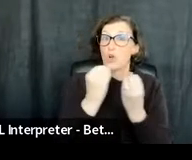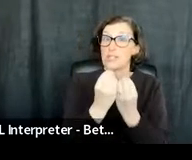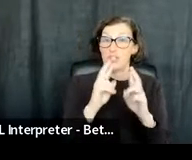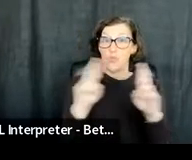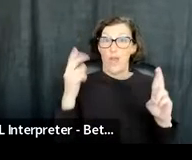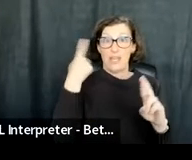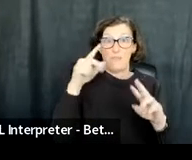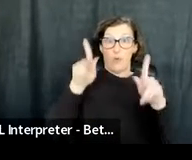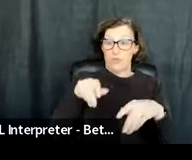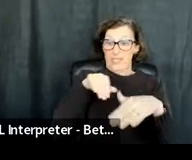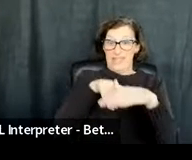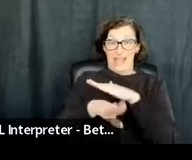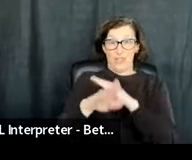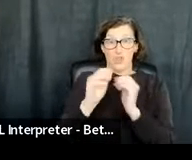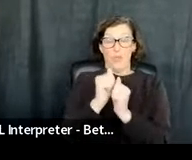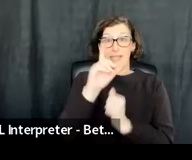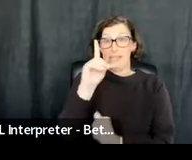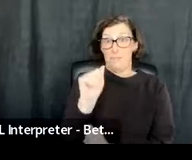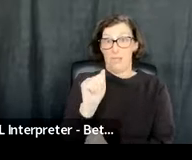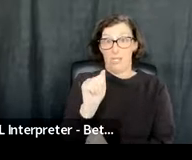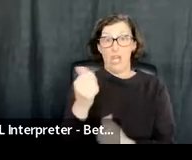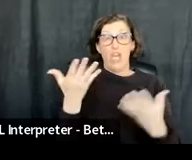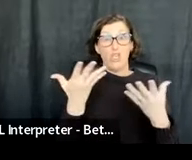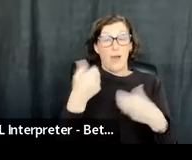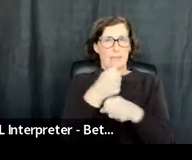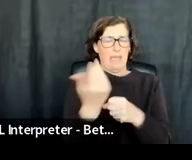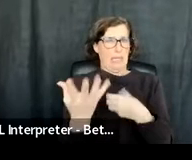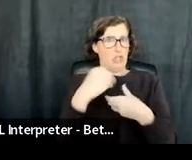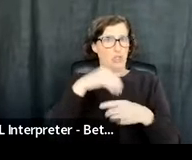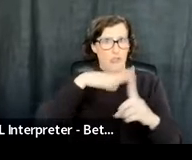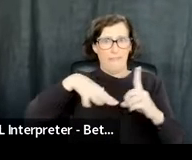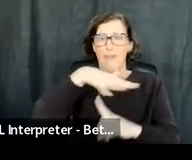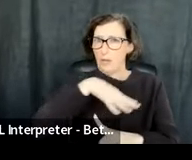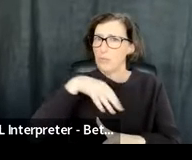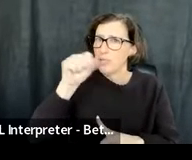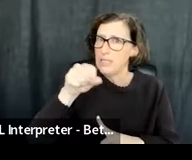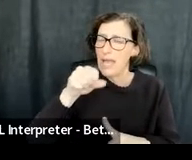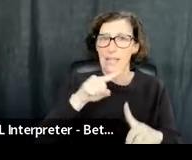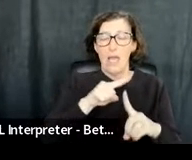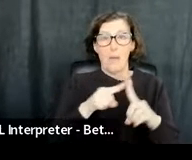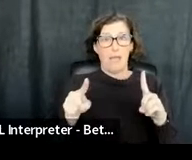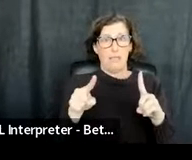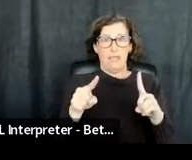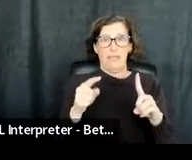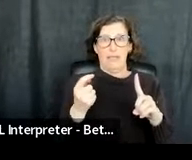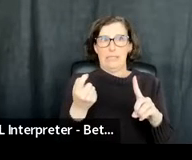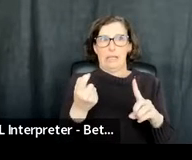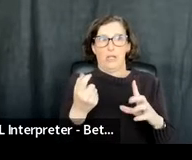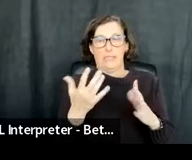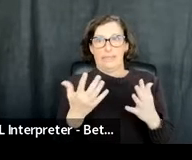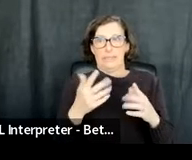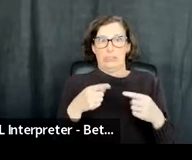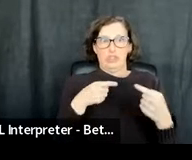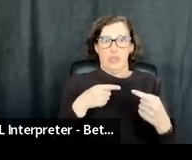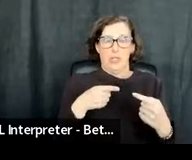door with a disability? You want to make this an inclusive environment, but you really, it's a kind of a catch-22 because you haven't